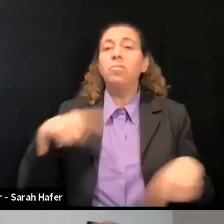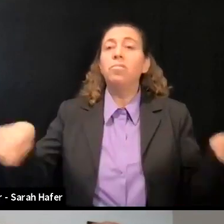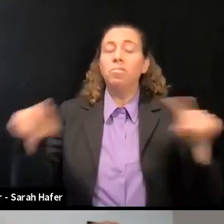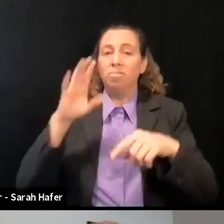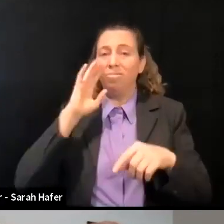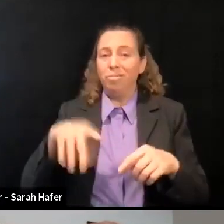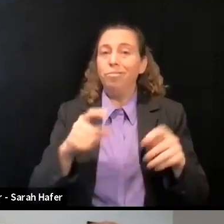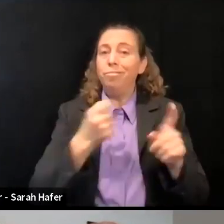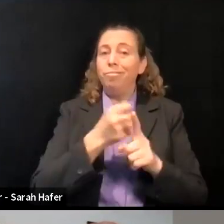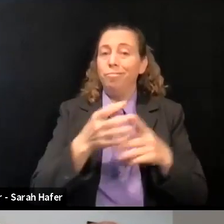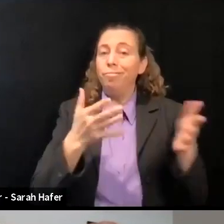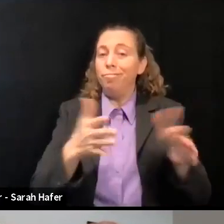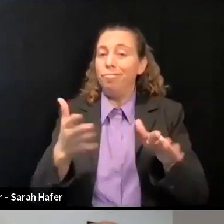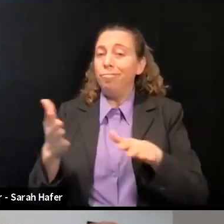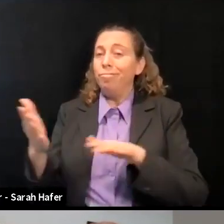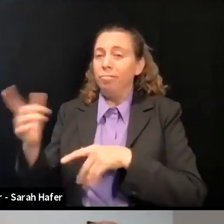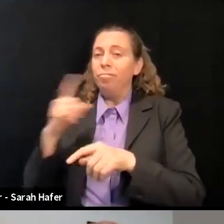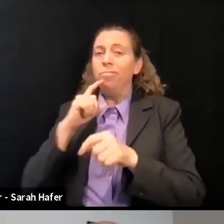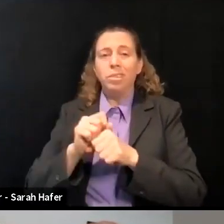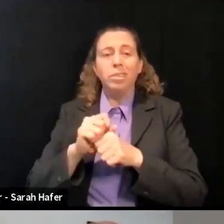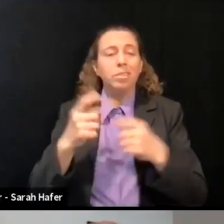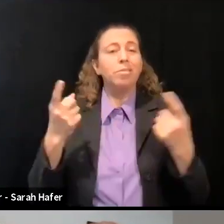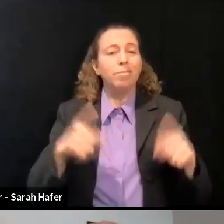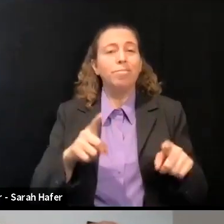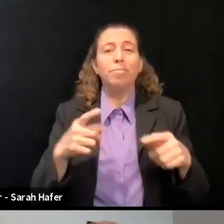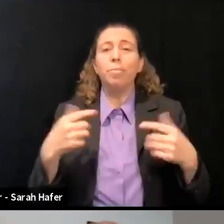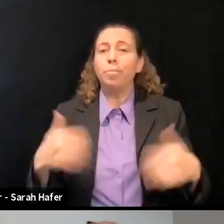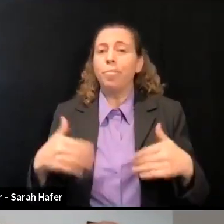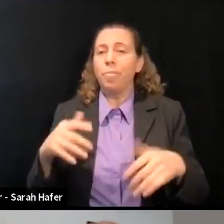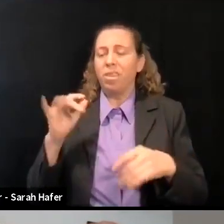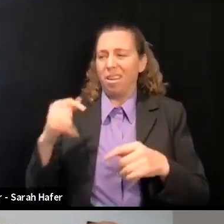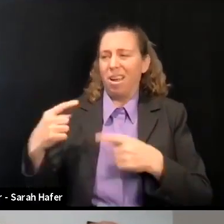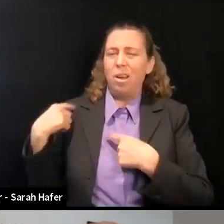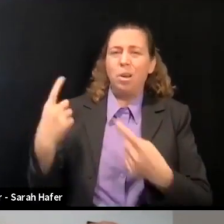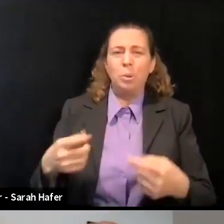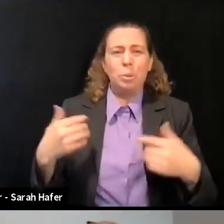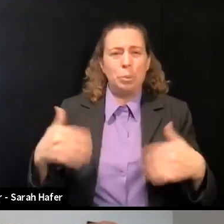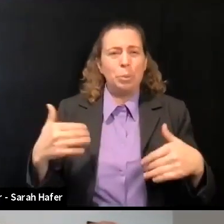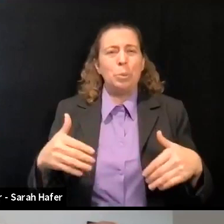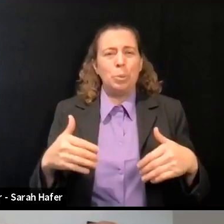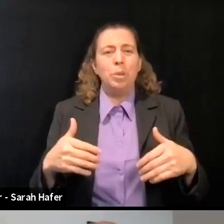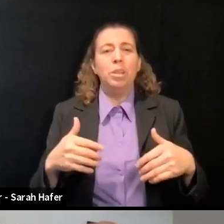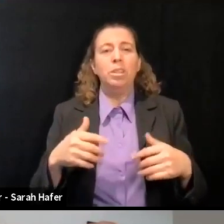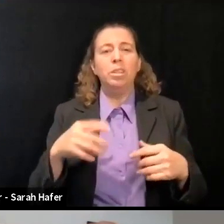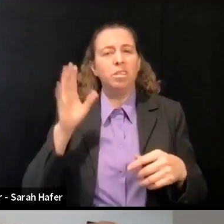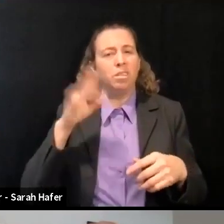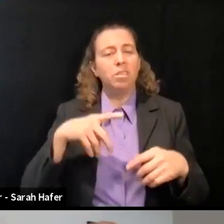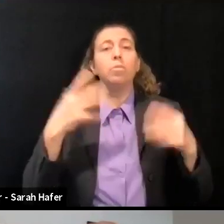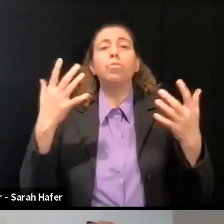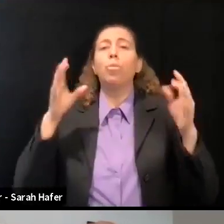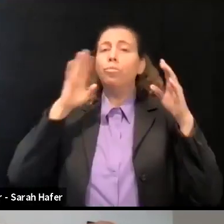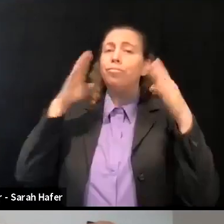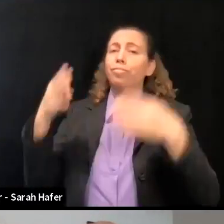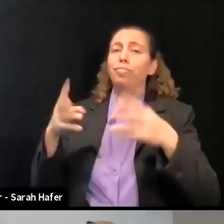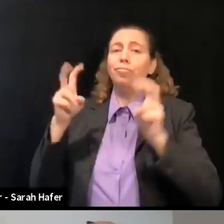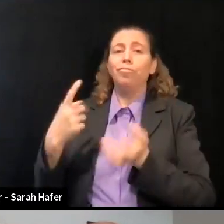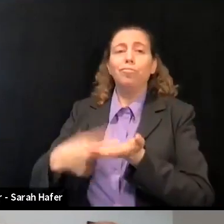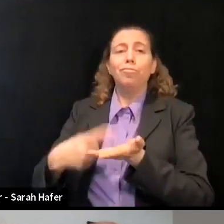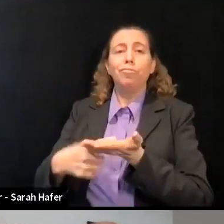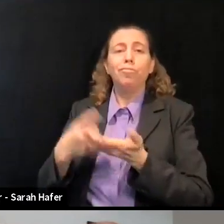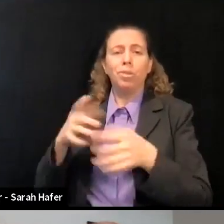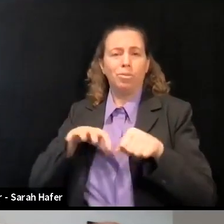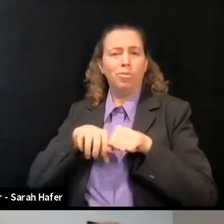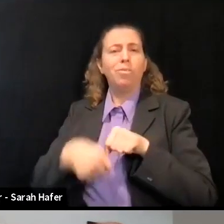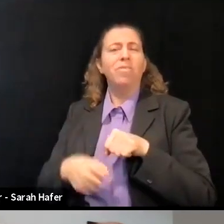often intersecting losses this past year. This topic is in the core of our COVID-19 experience. And while today we are turning our attention